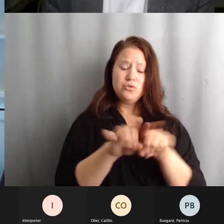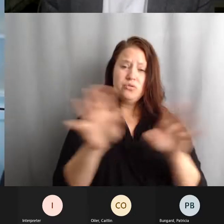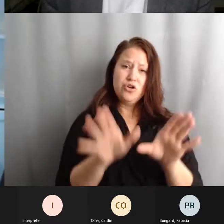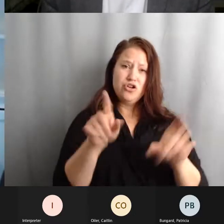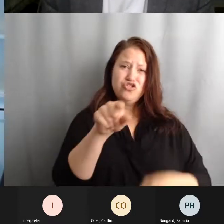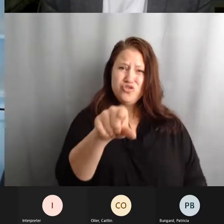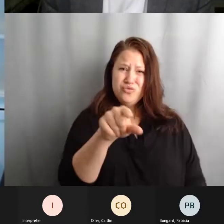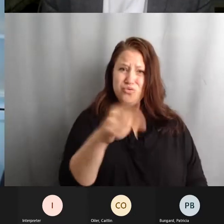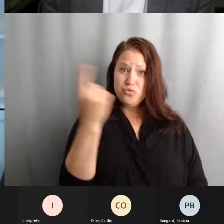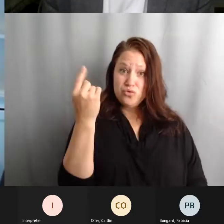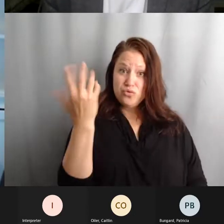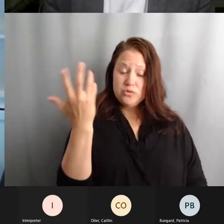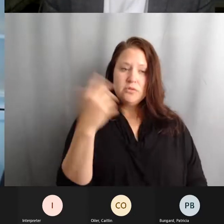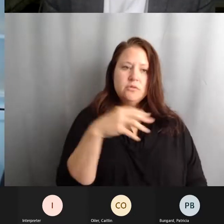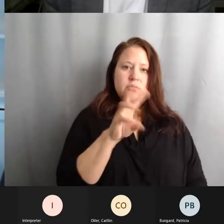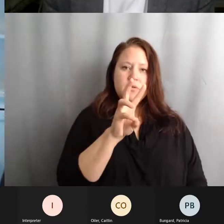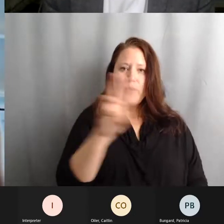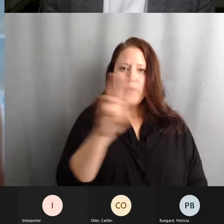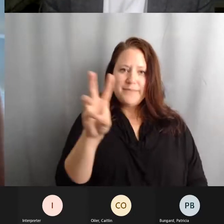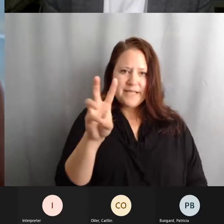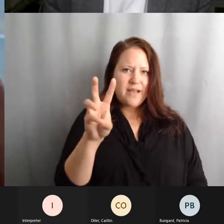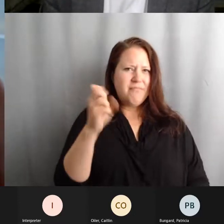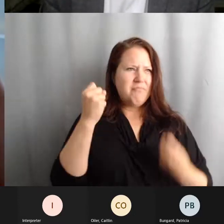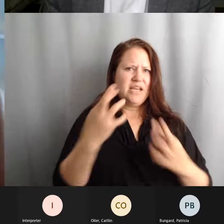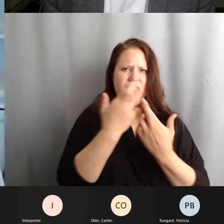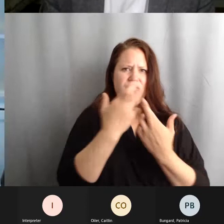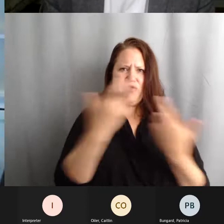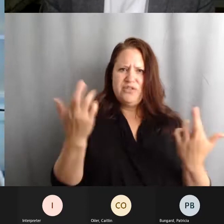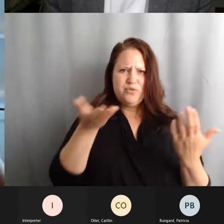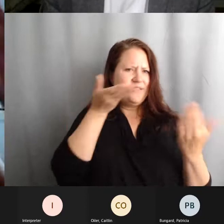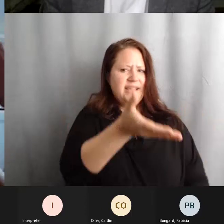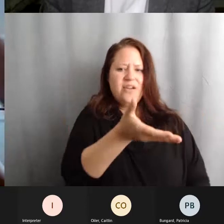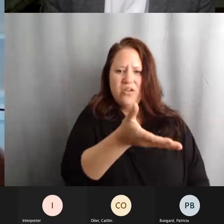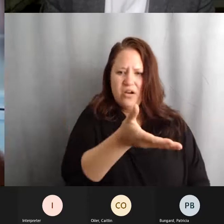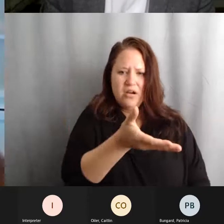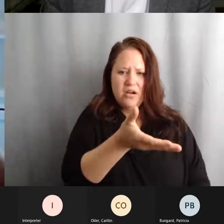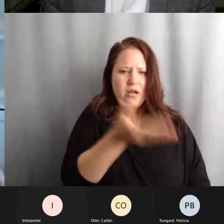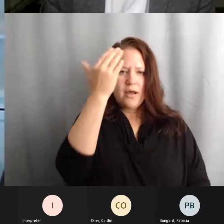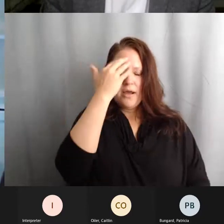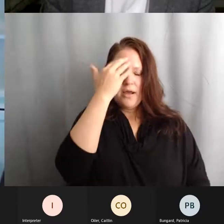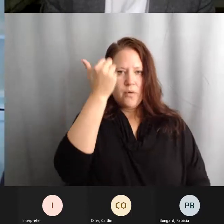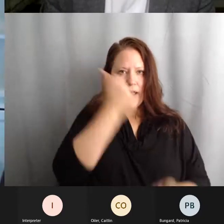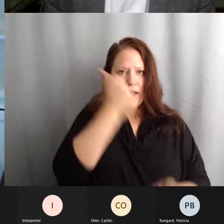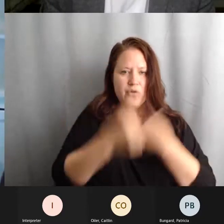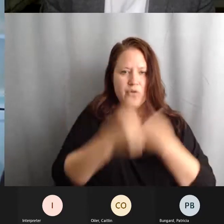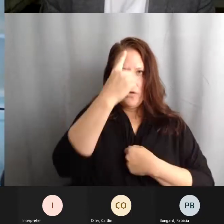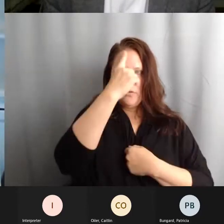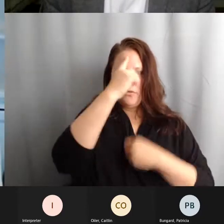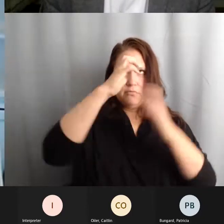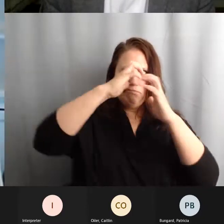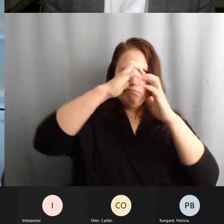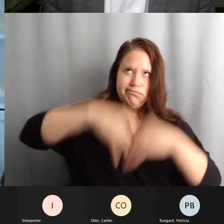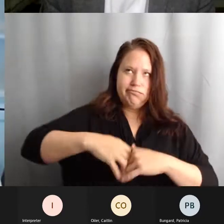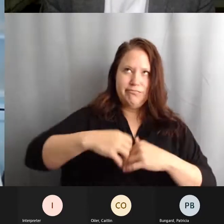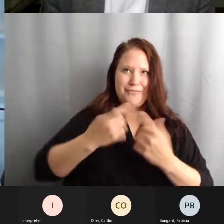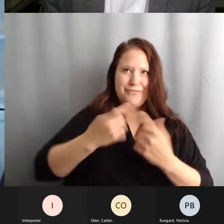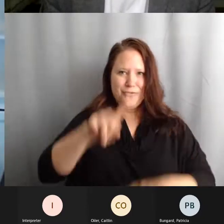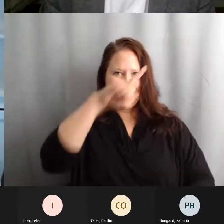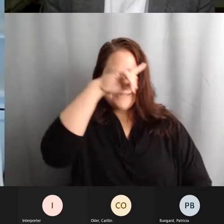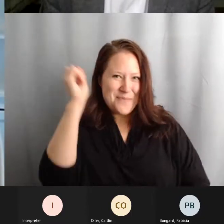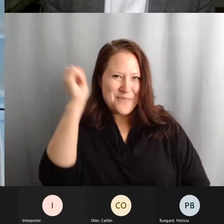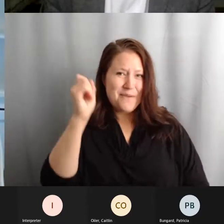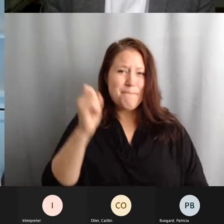take advantage of the website. There's a lot of resources there. I know everyone sort of shut off over the summer, but